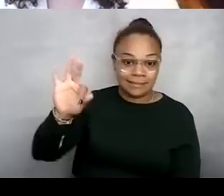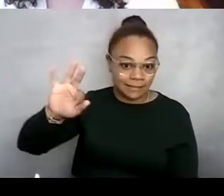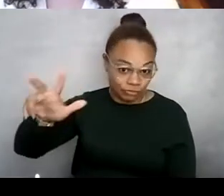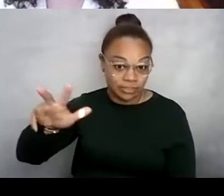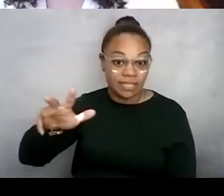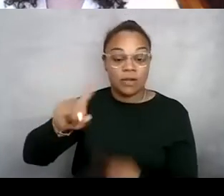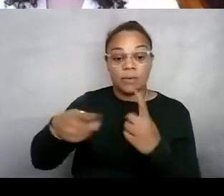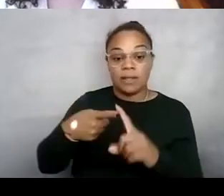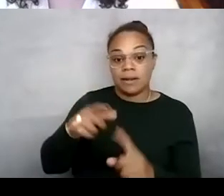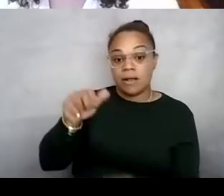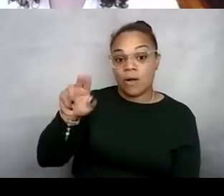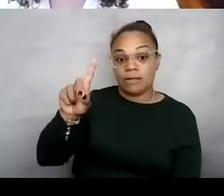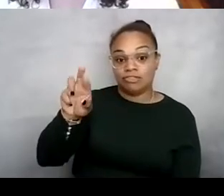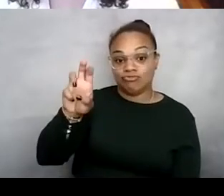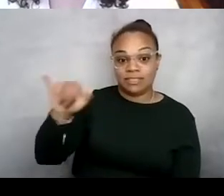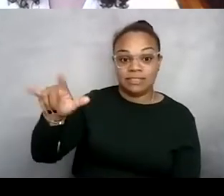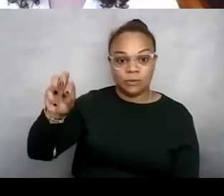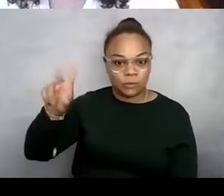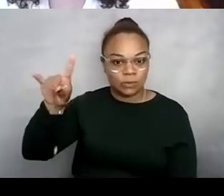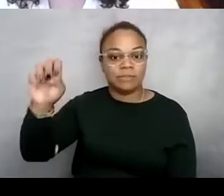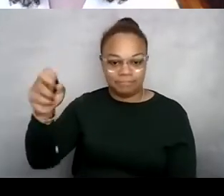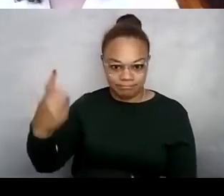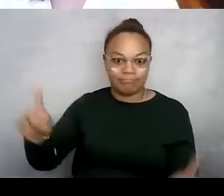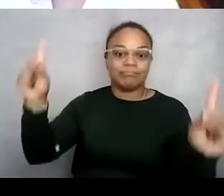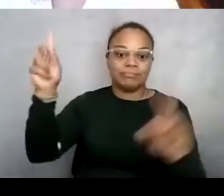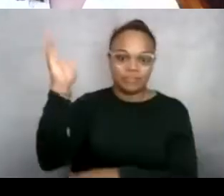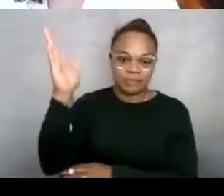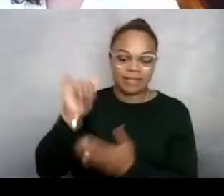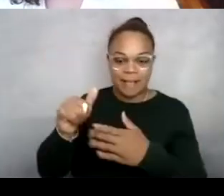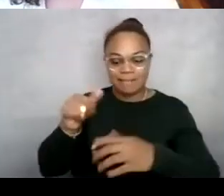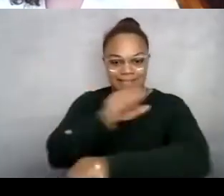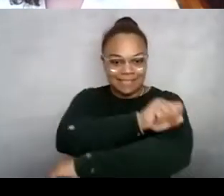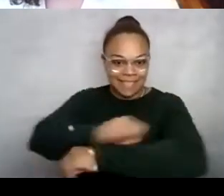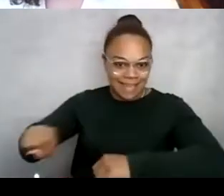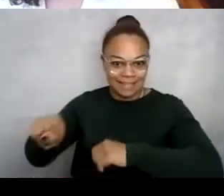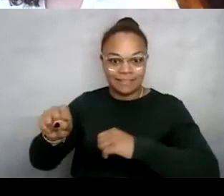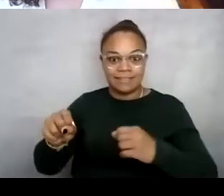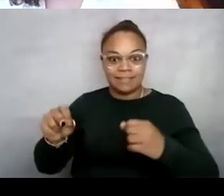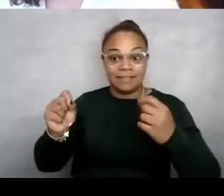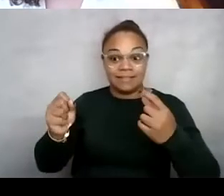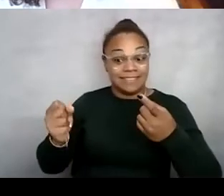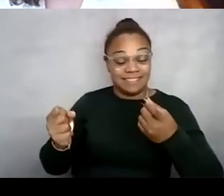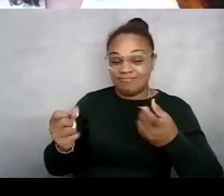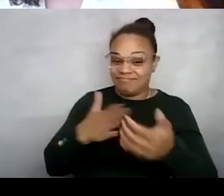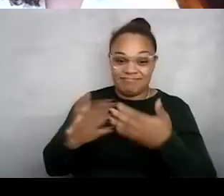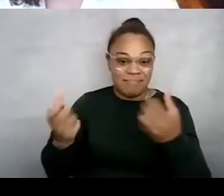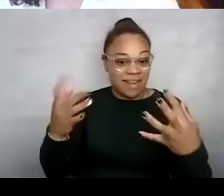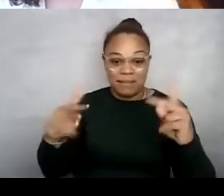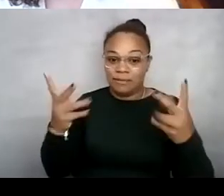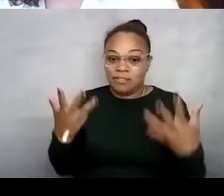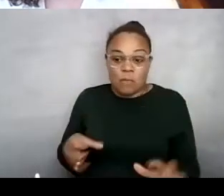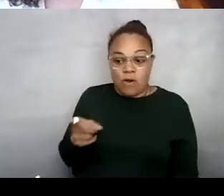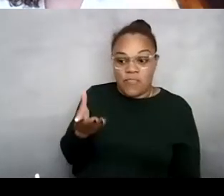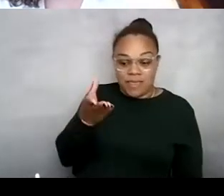Lorde got to speak on that main stage in opposition to a lot of folk who didn't want her to be there on the steps of the Lincoln